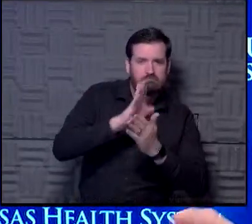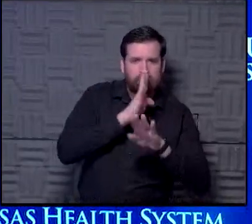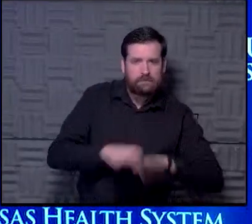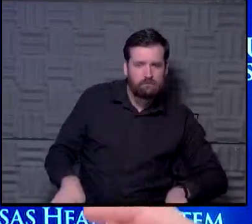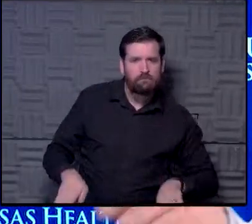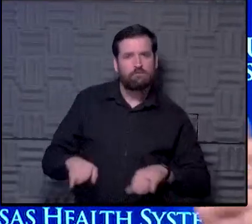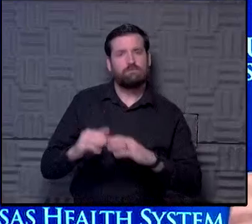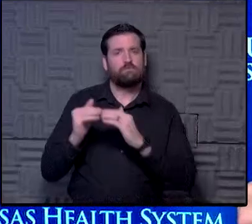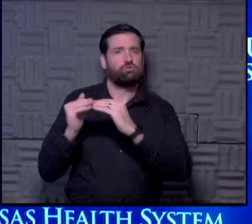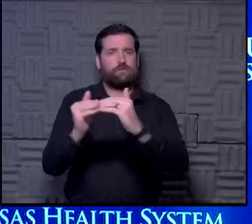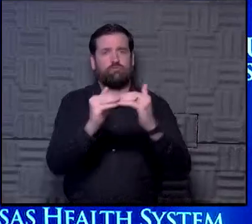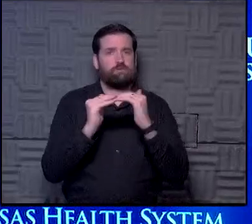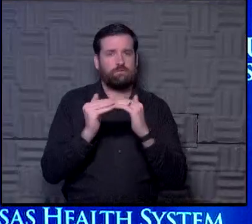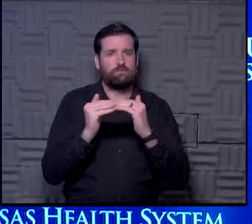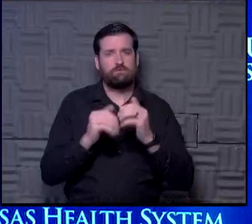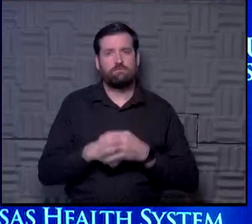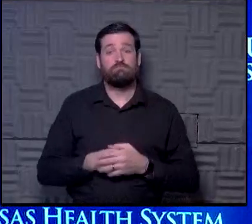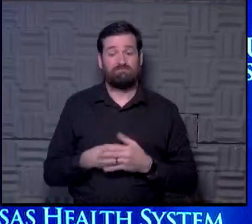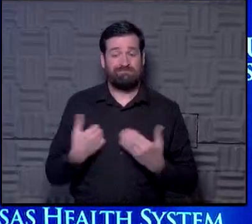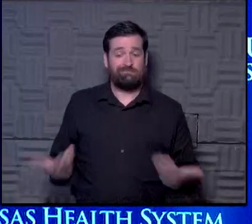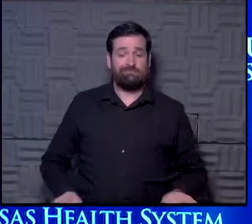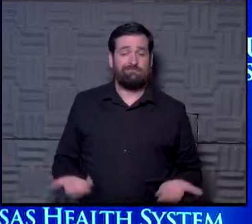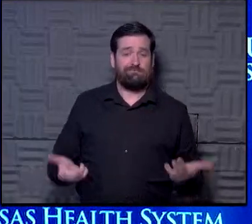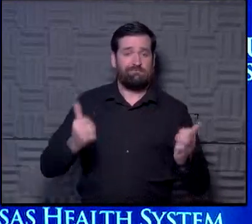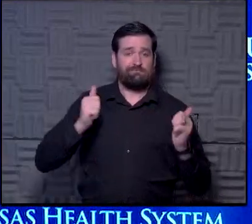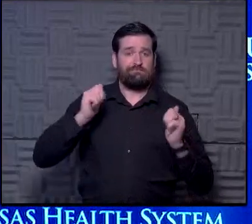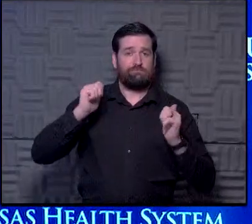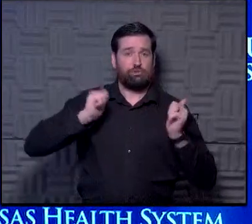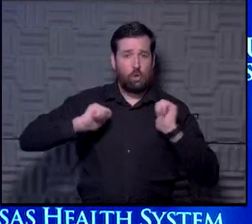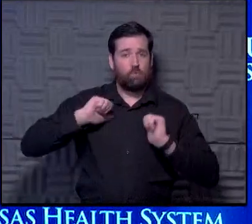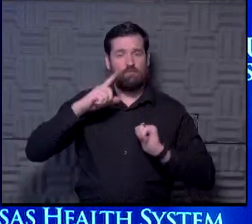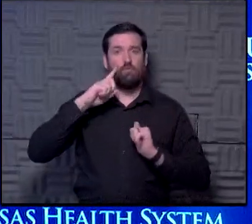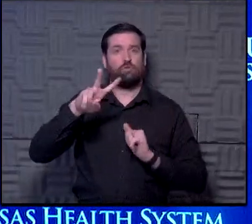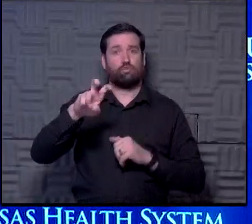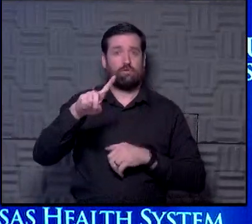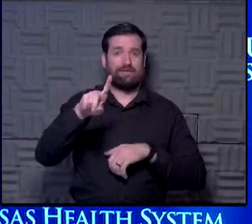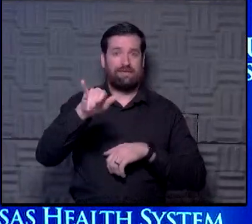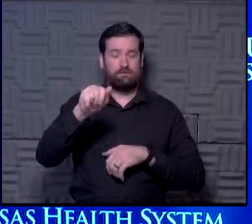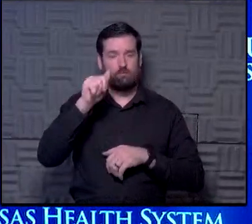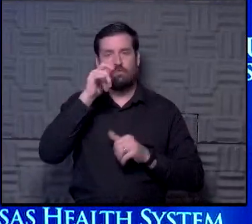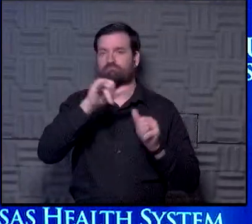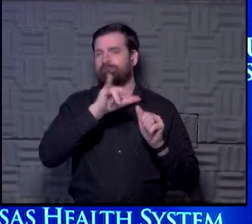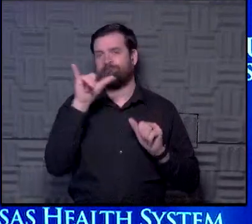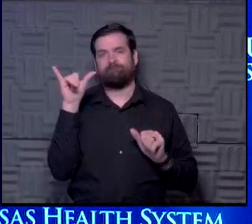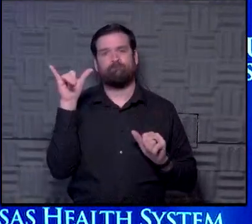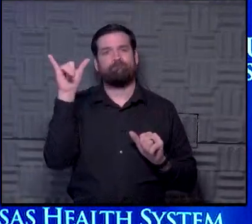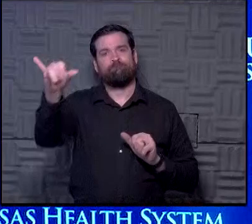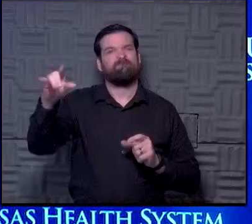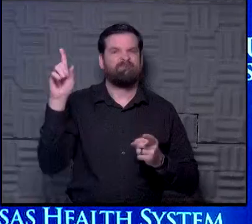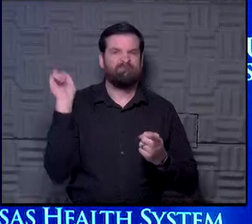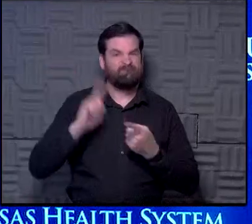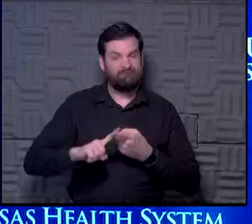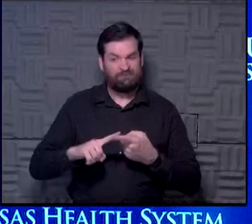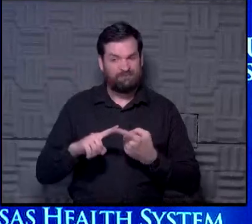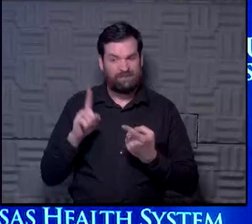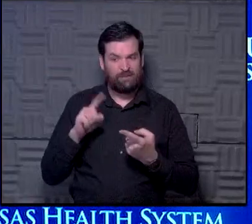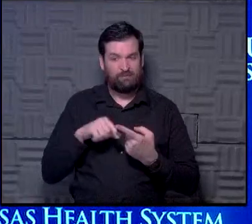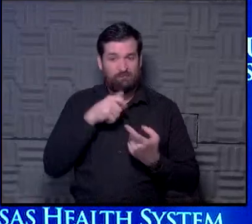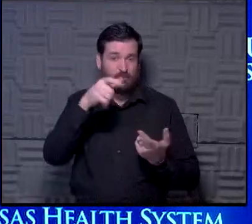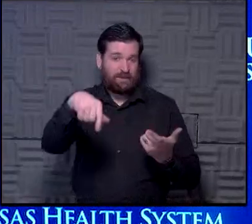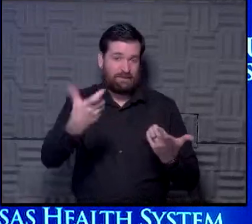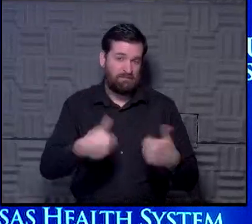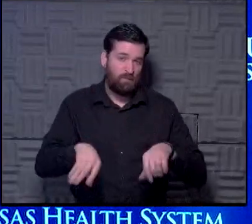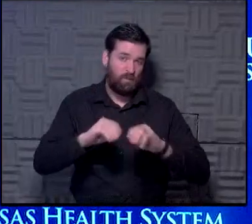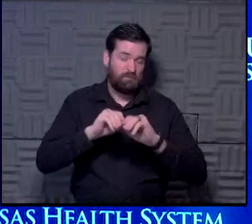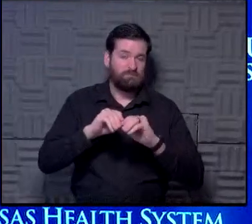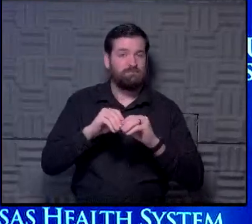just. That's what this program is for 200 days. That's what it's going to be for as long as we need to be here to help us all work through this